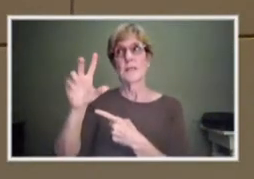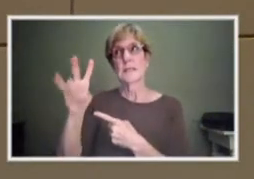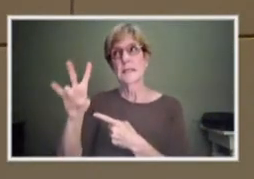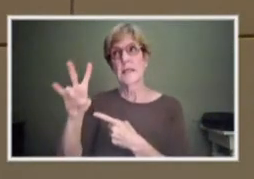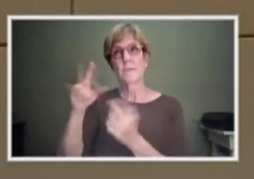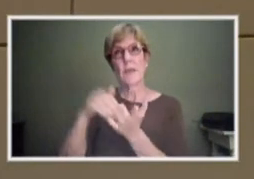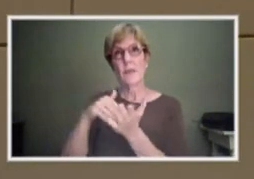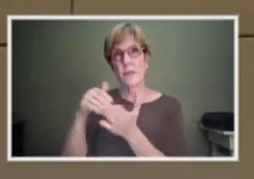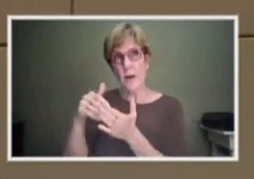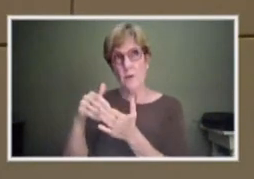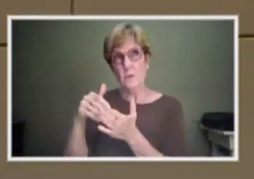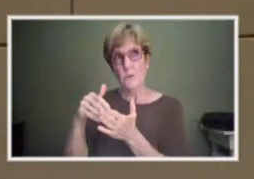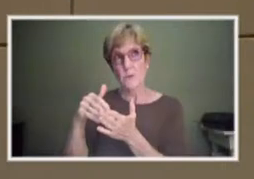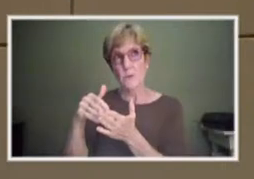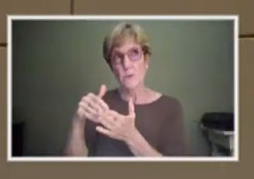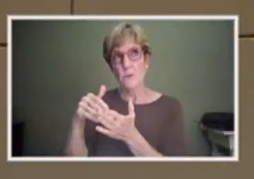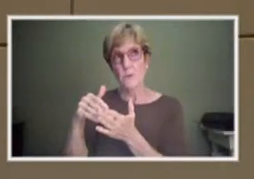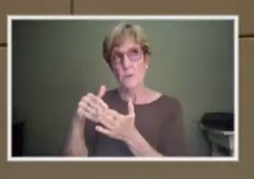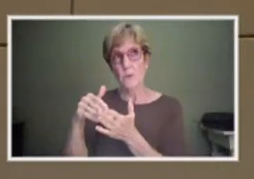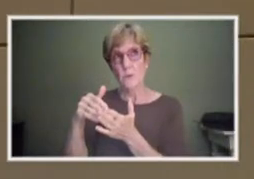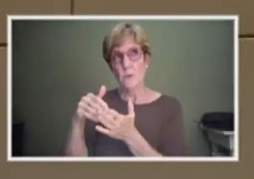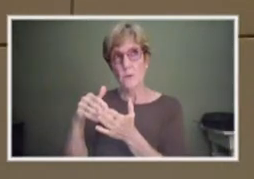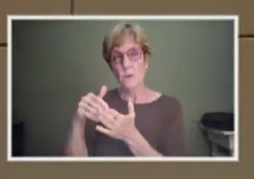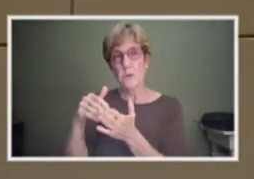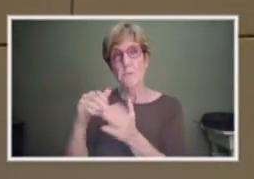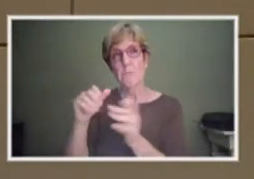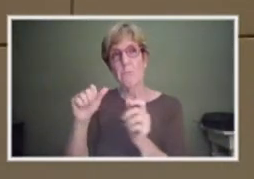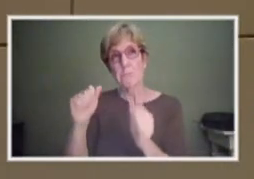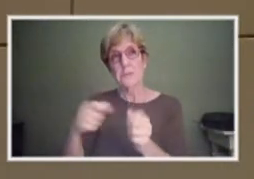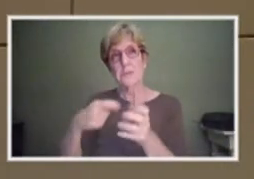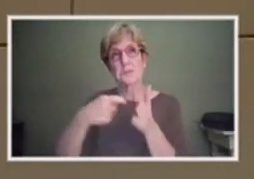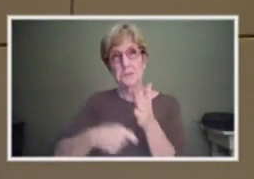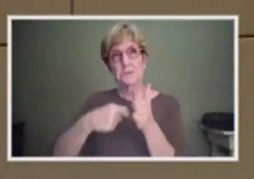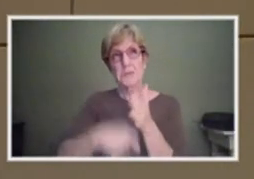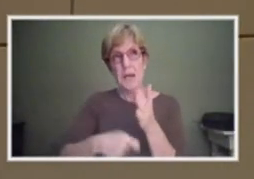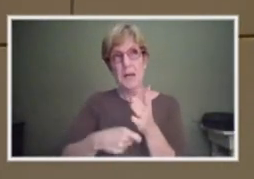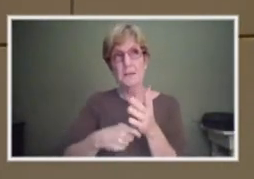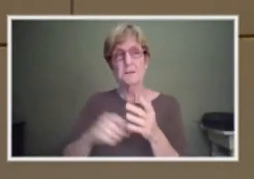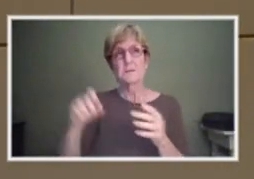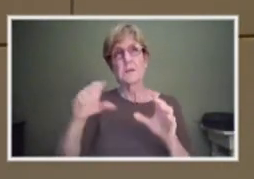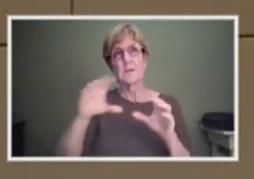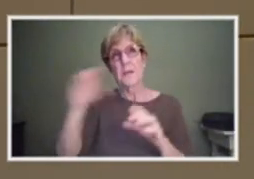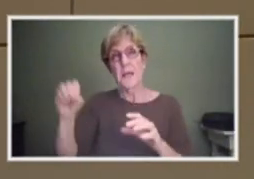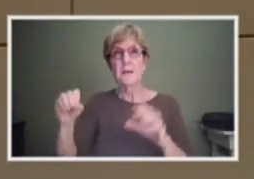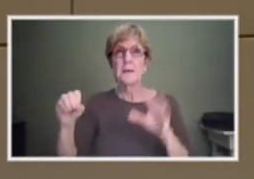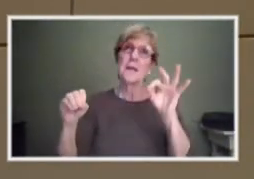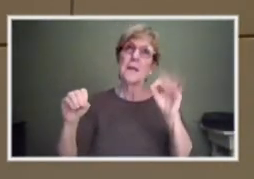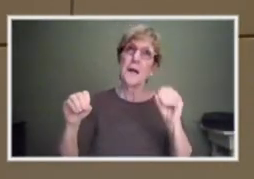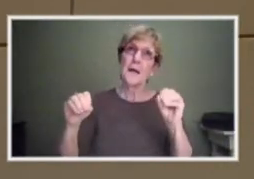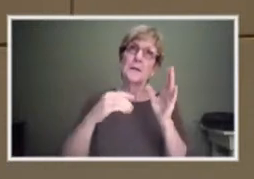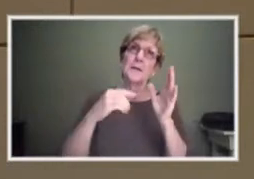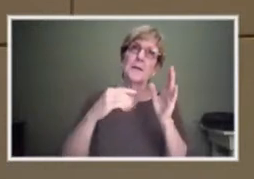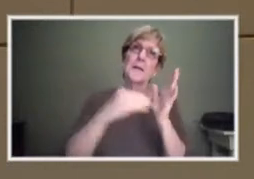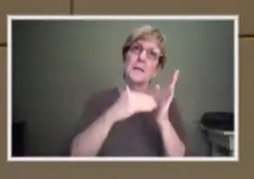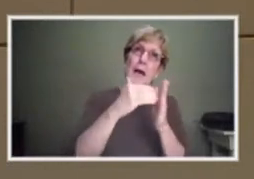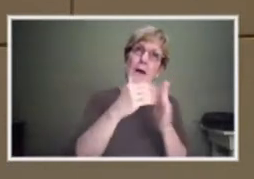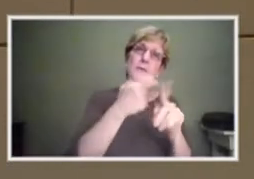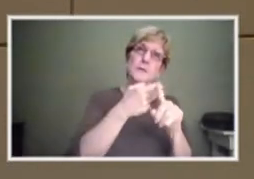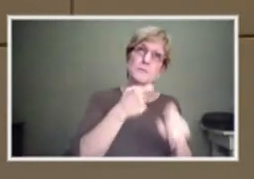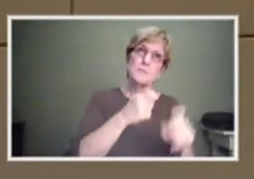127,000 of potential tax revenue from the county, about 90,000+ from the